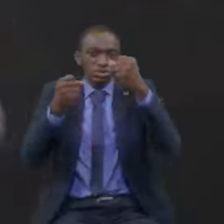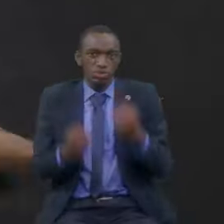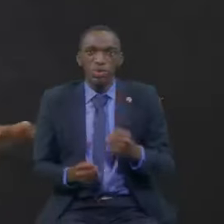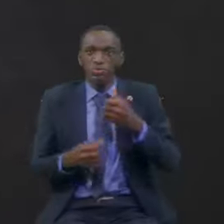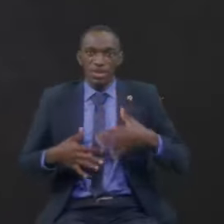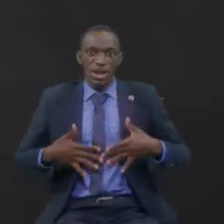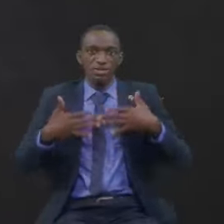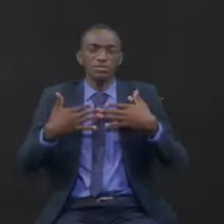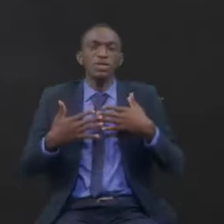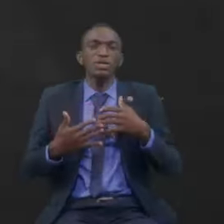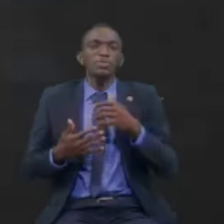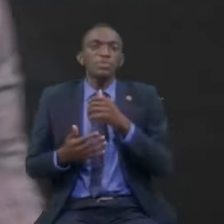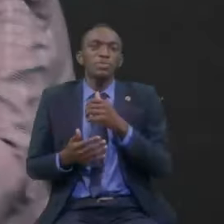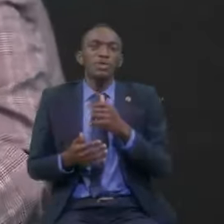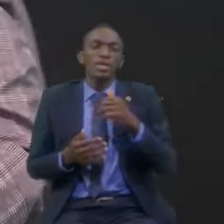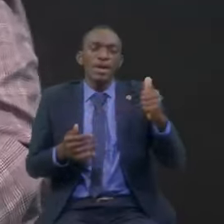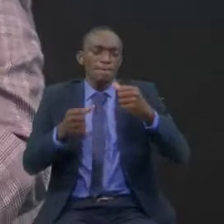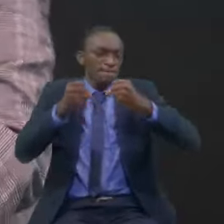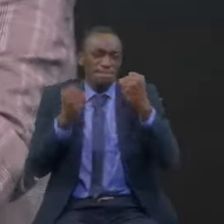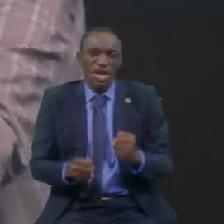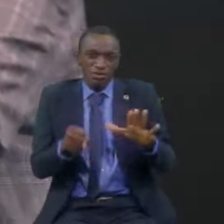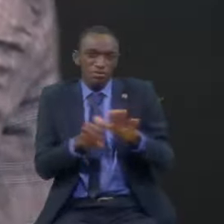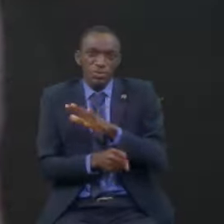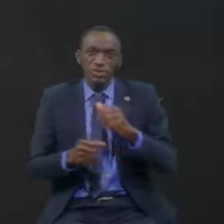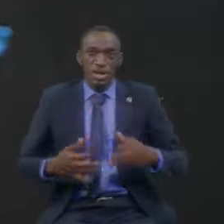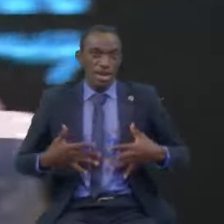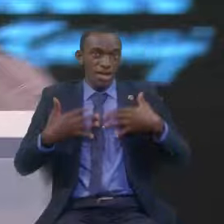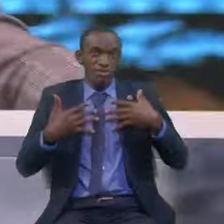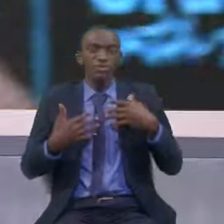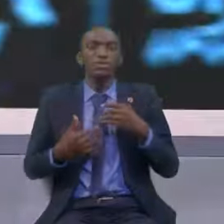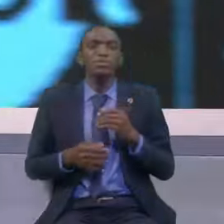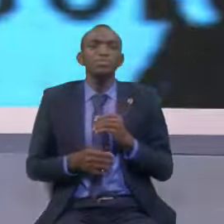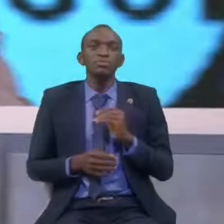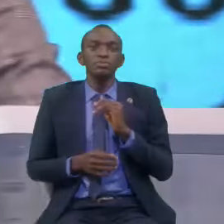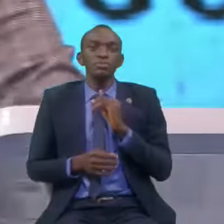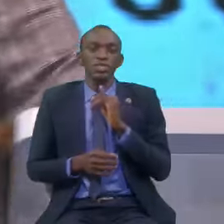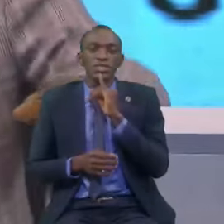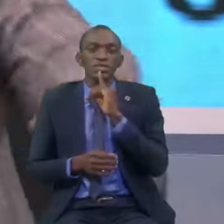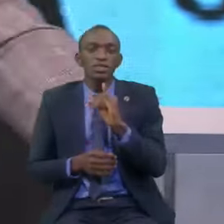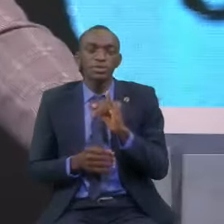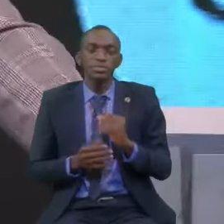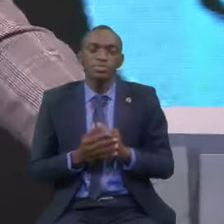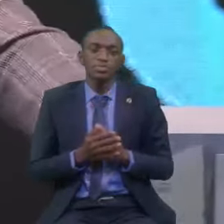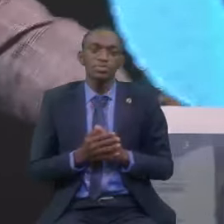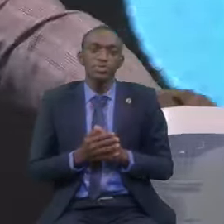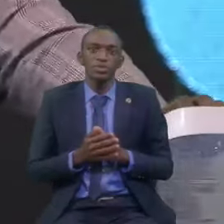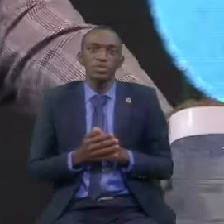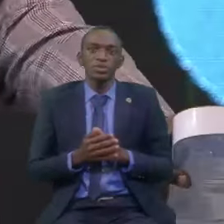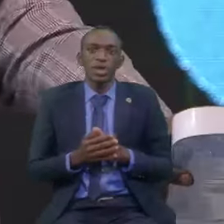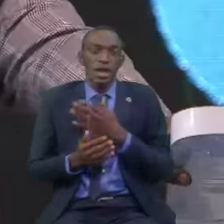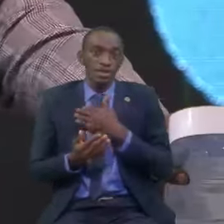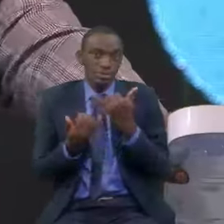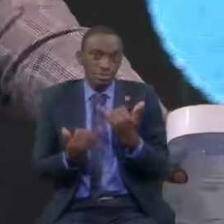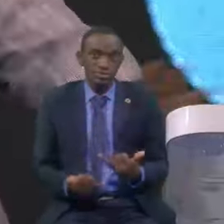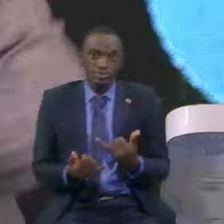potent, powerful life is the heart. And tonight, the Lord will give you a new